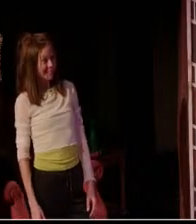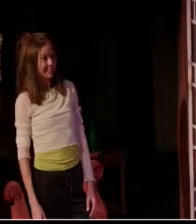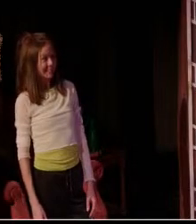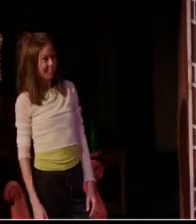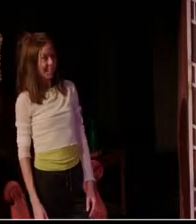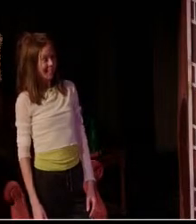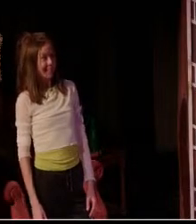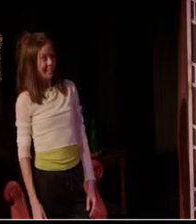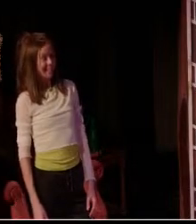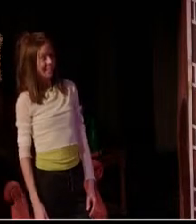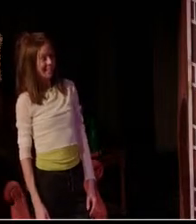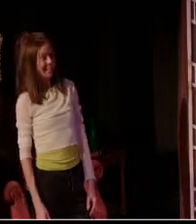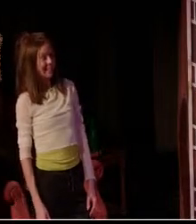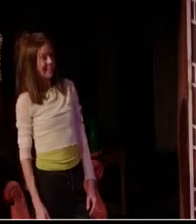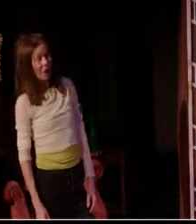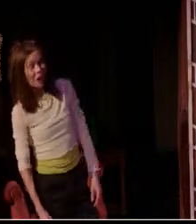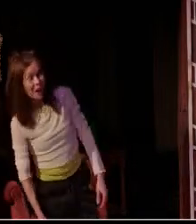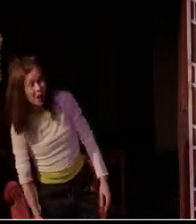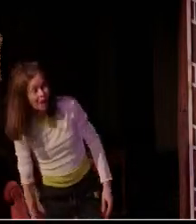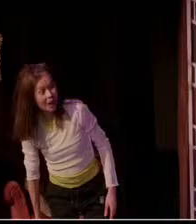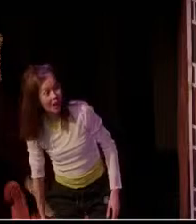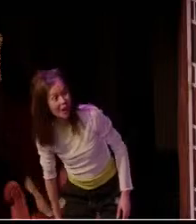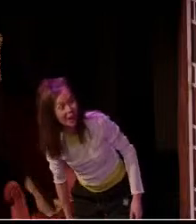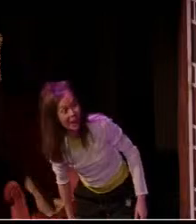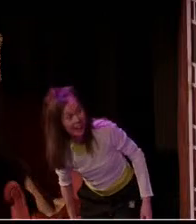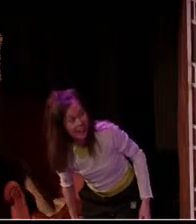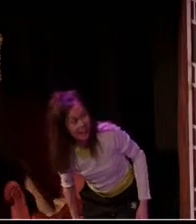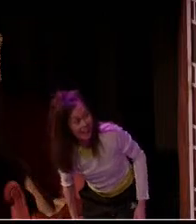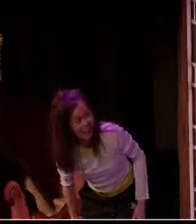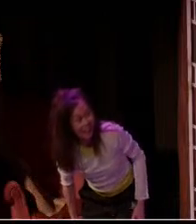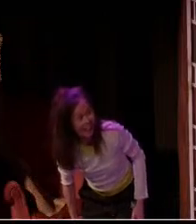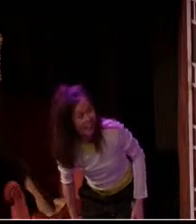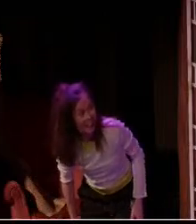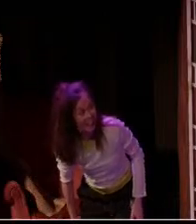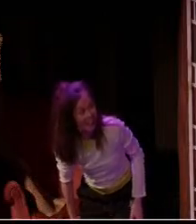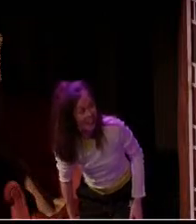Leave me now, for I must go.